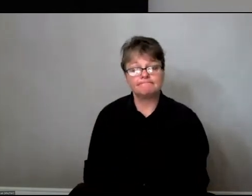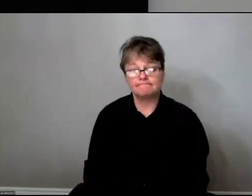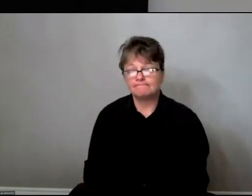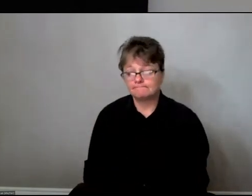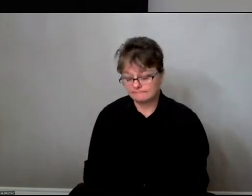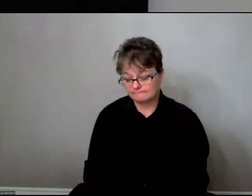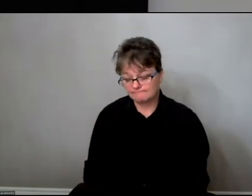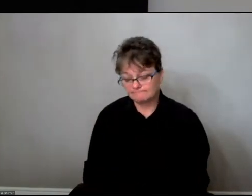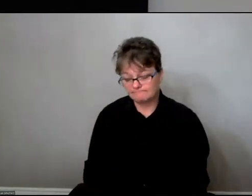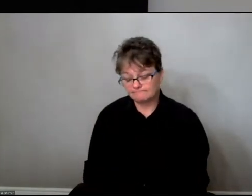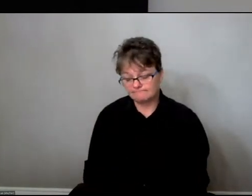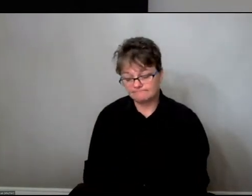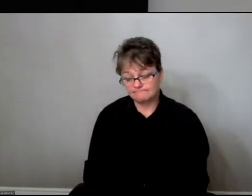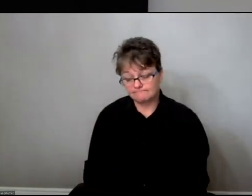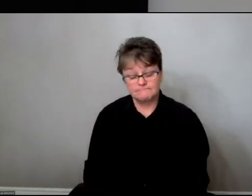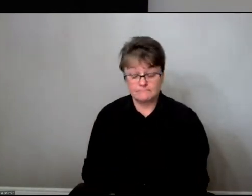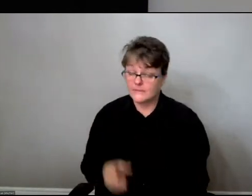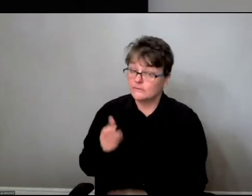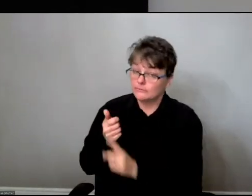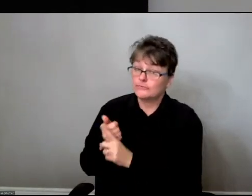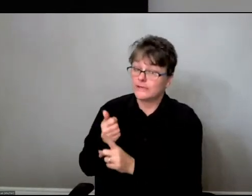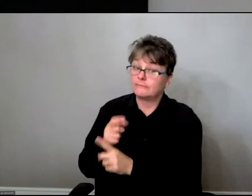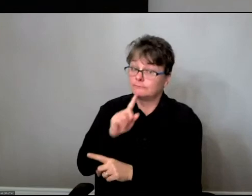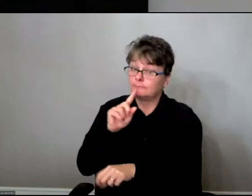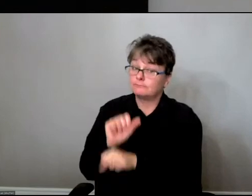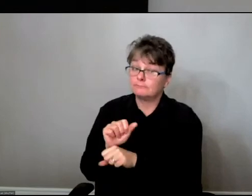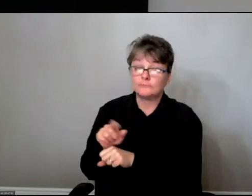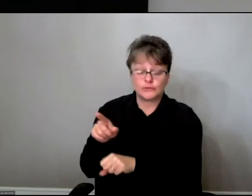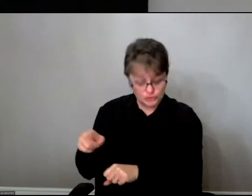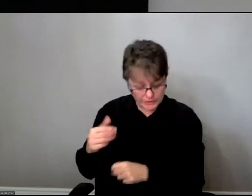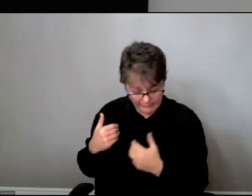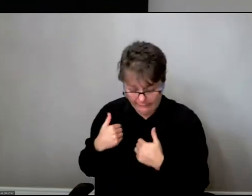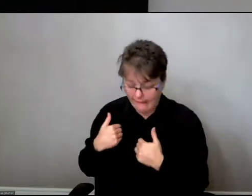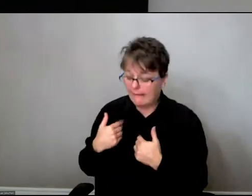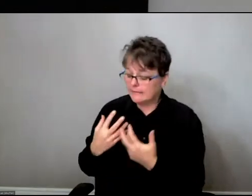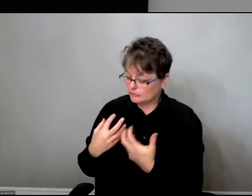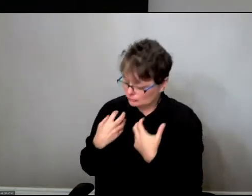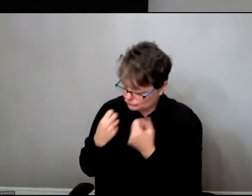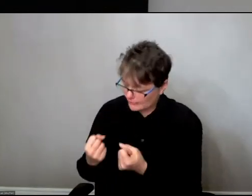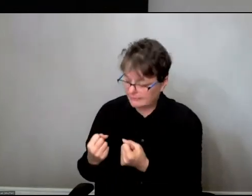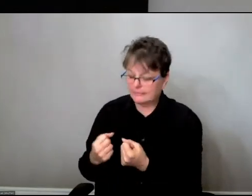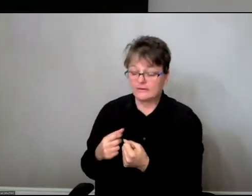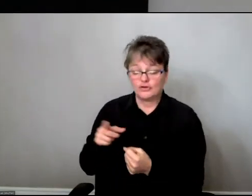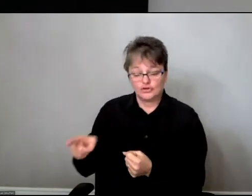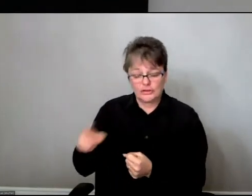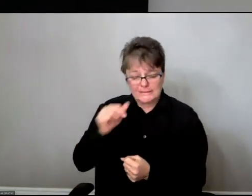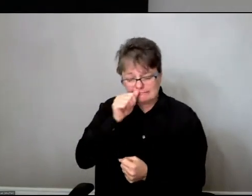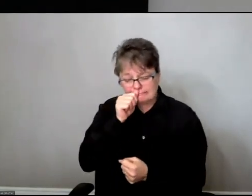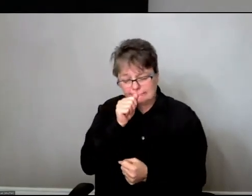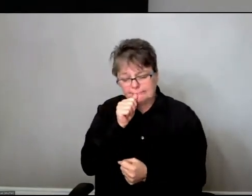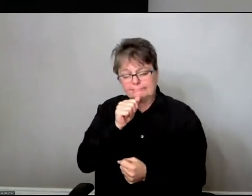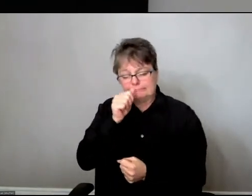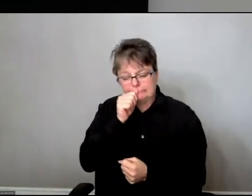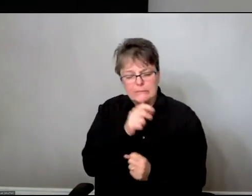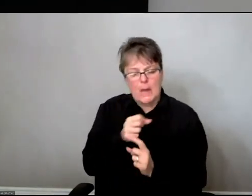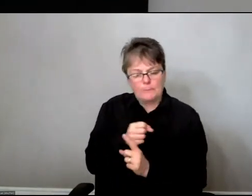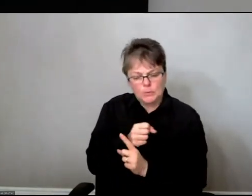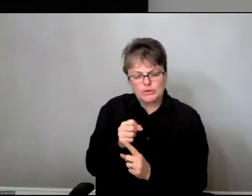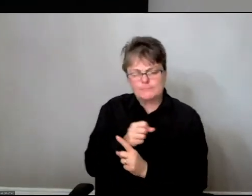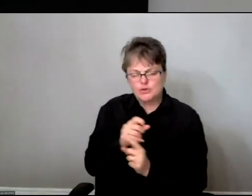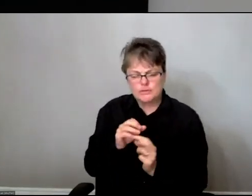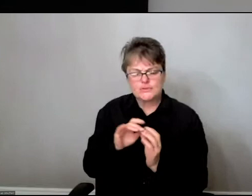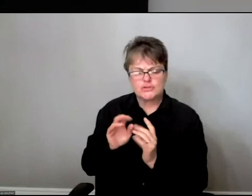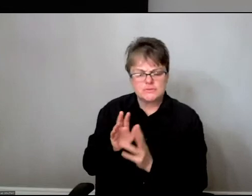For she certainly had the strength to live through the years of abuse and then the courage to get away from it.